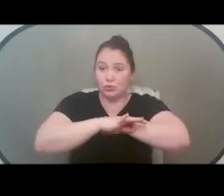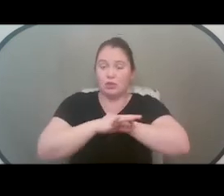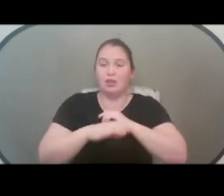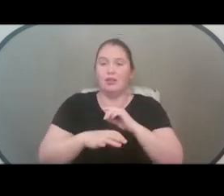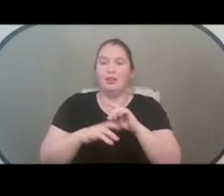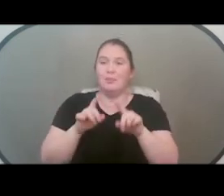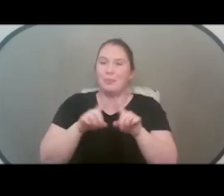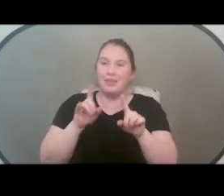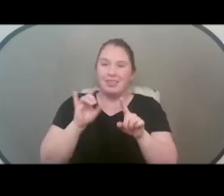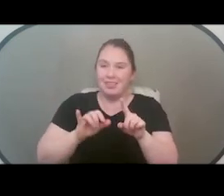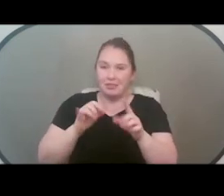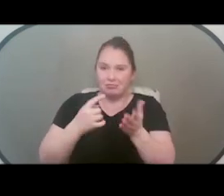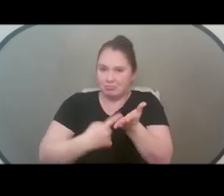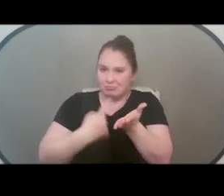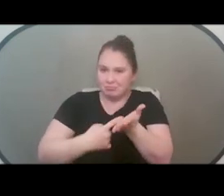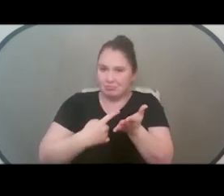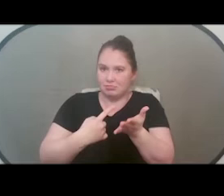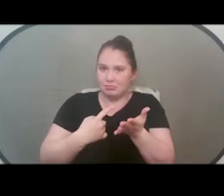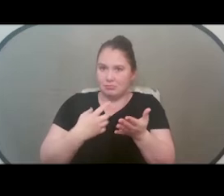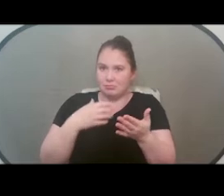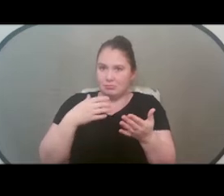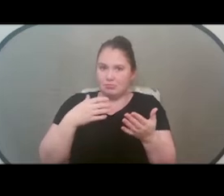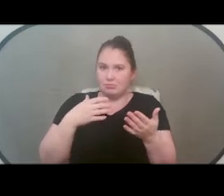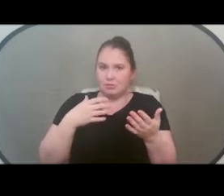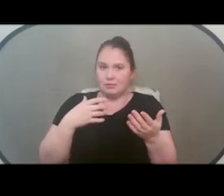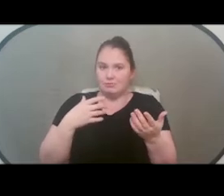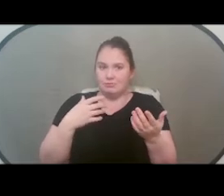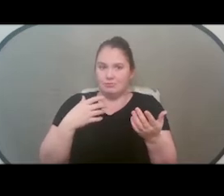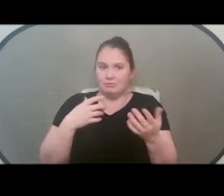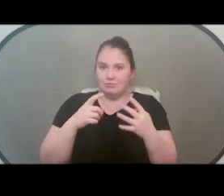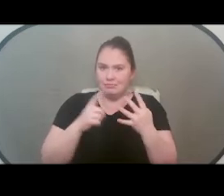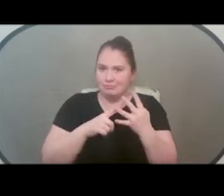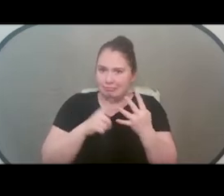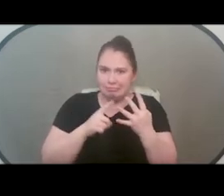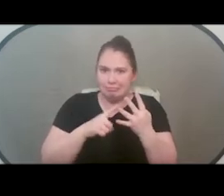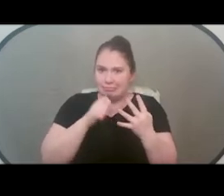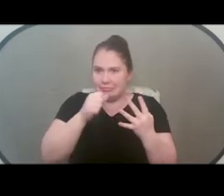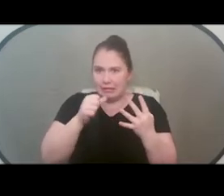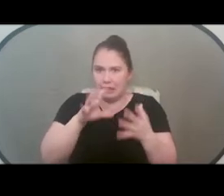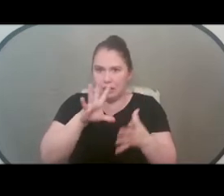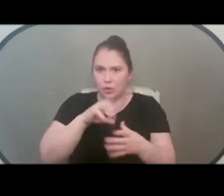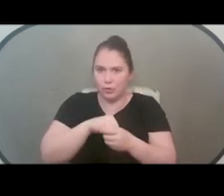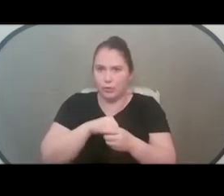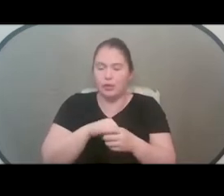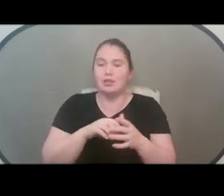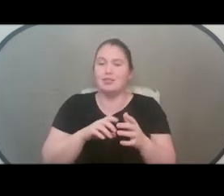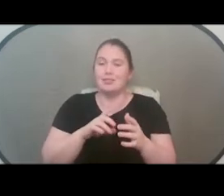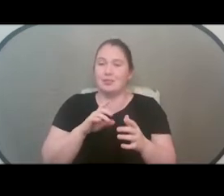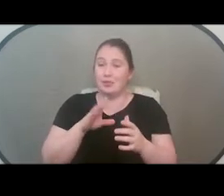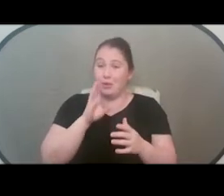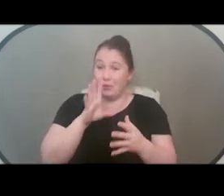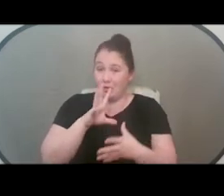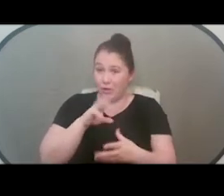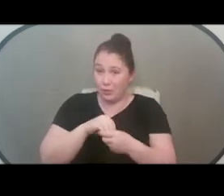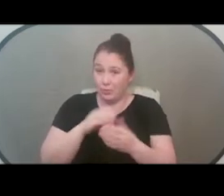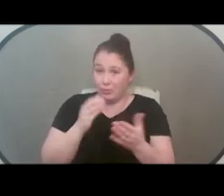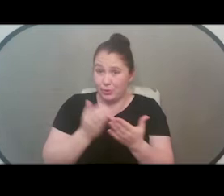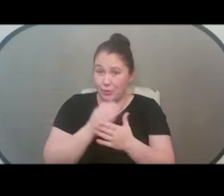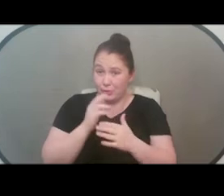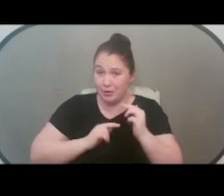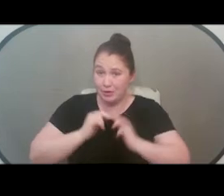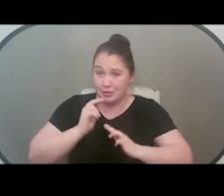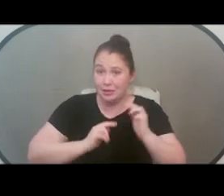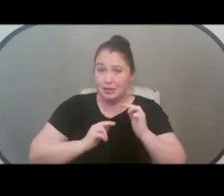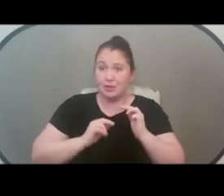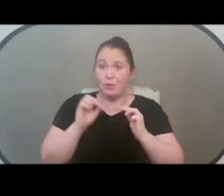But that wasn't discussed or shown on option 3. So is that going to be phased into the new building, or is it going to